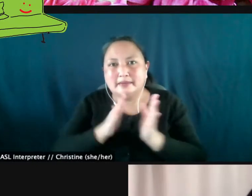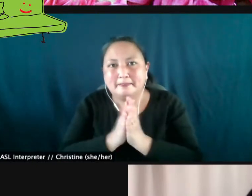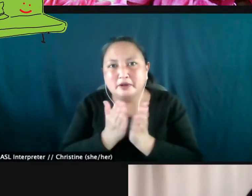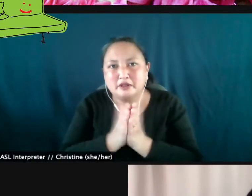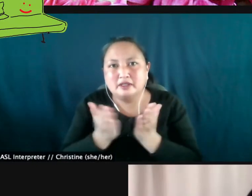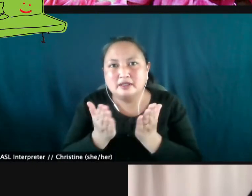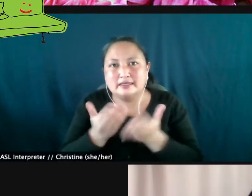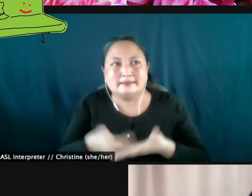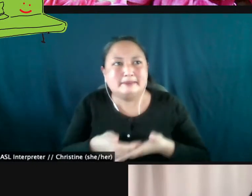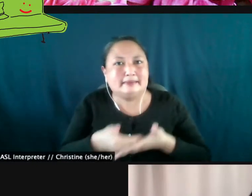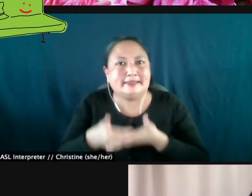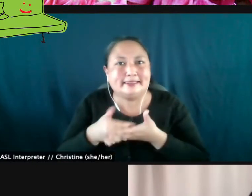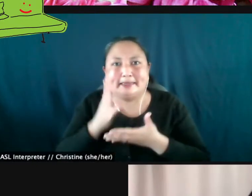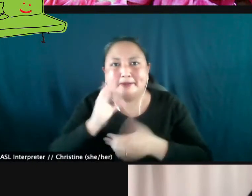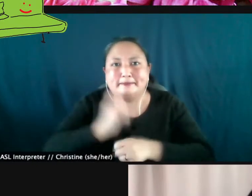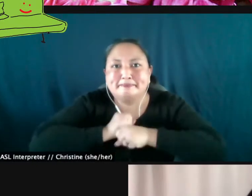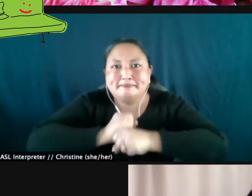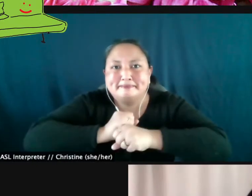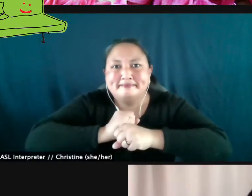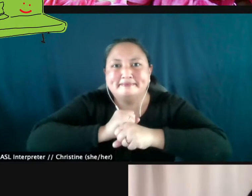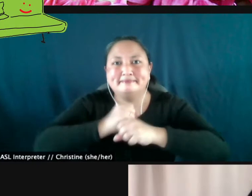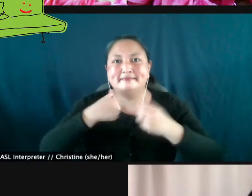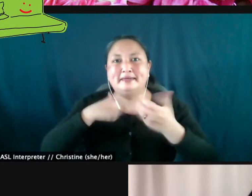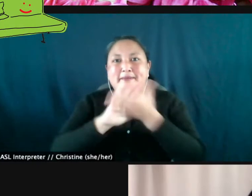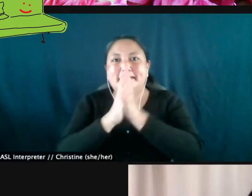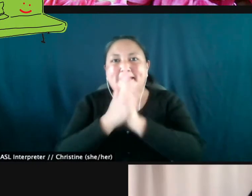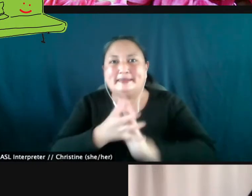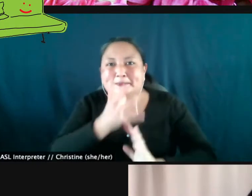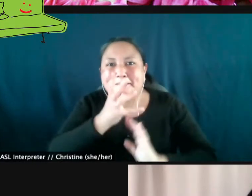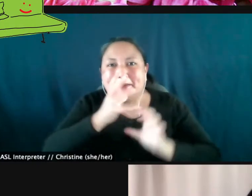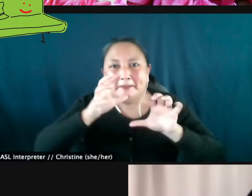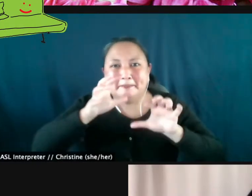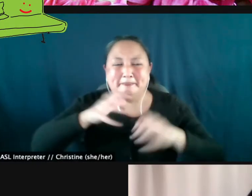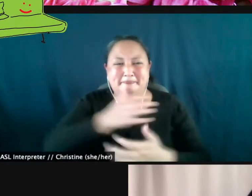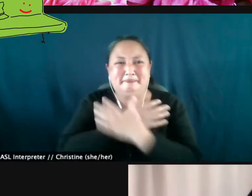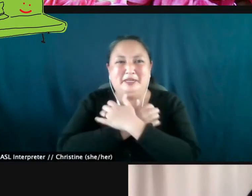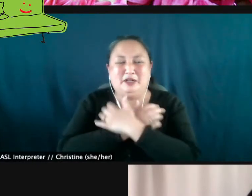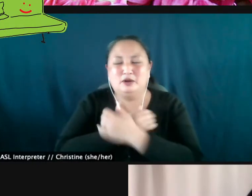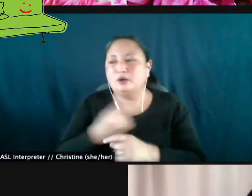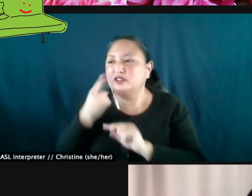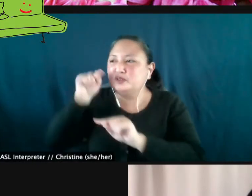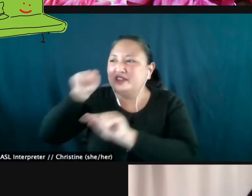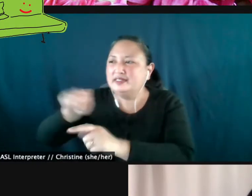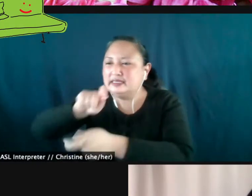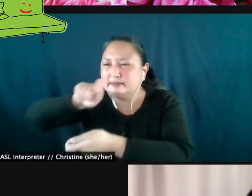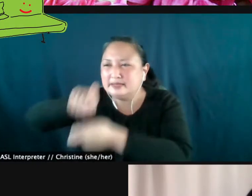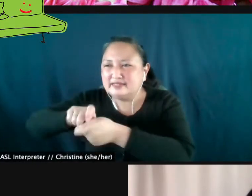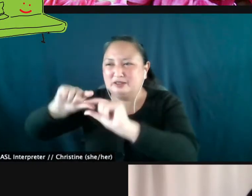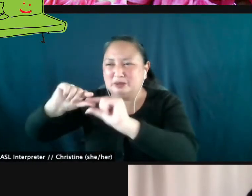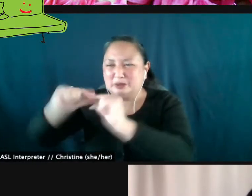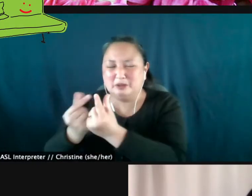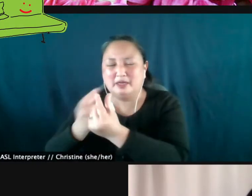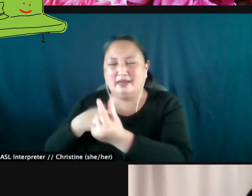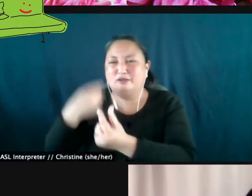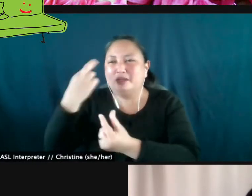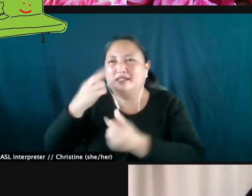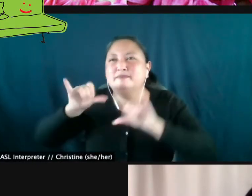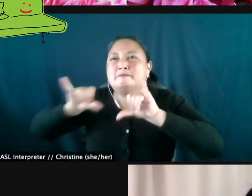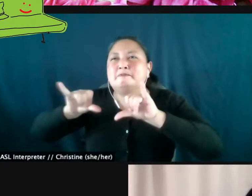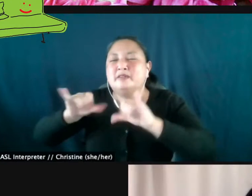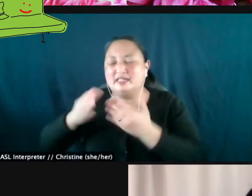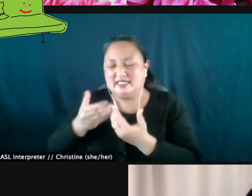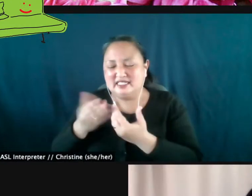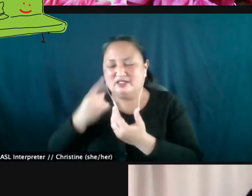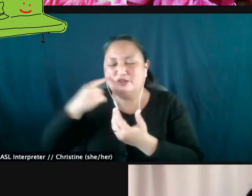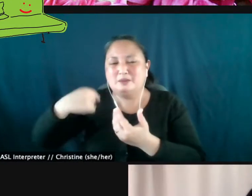a baby and I'm going to guard it. So I'm going to go mama bear for it. Or my book is for these populations of people I've realized. And it's easier for me